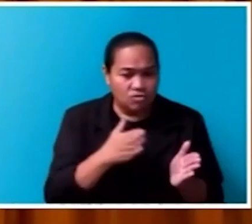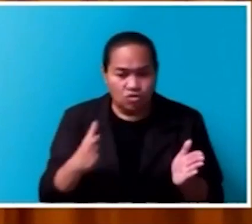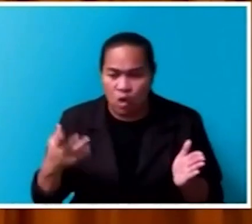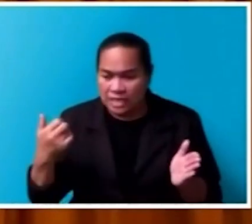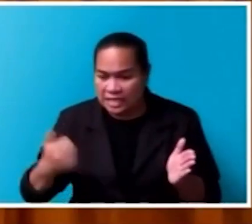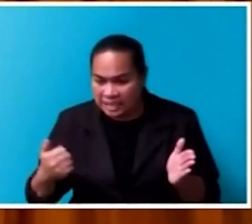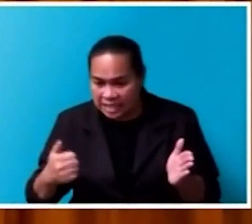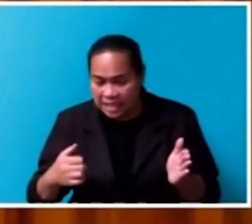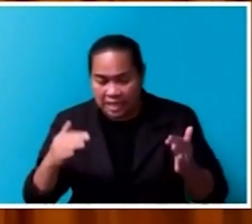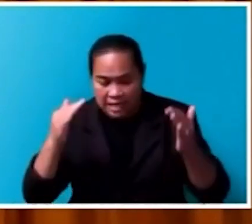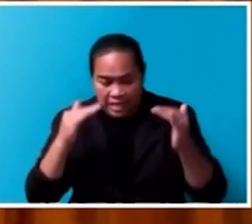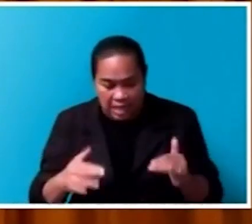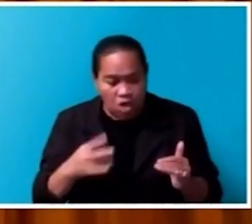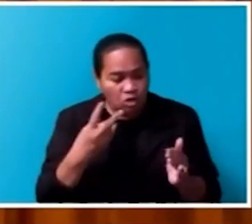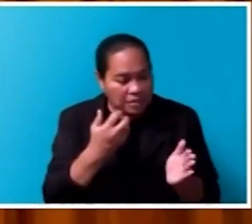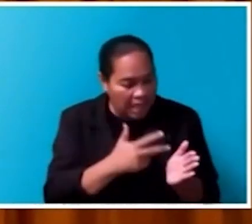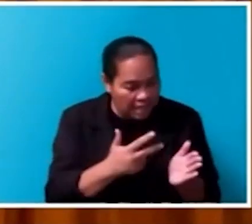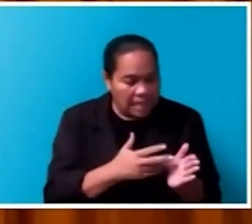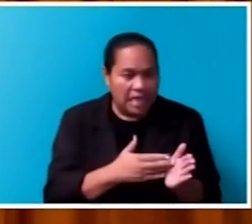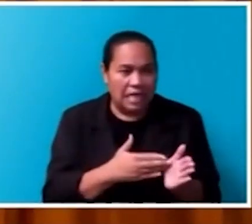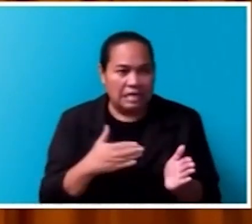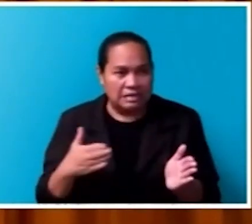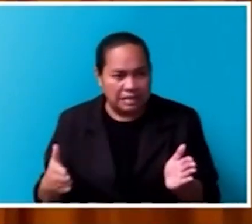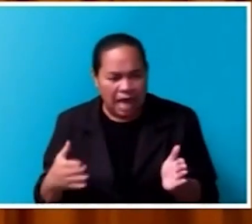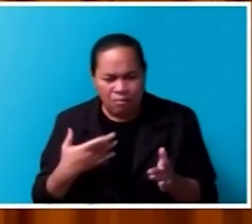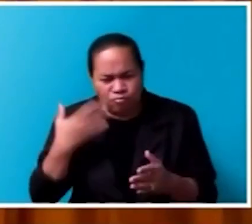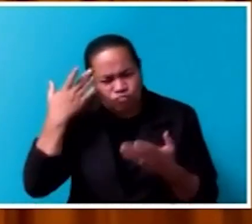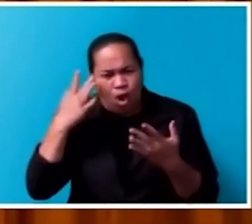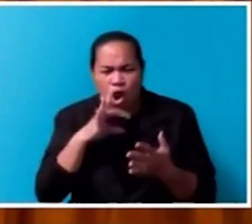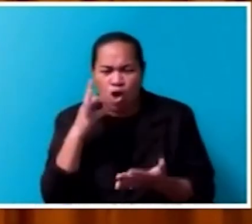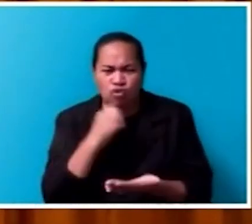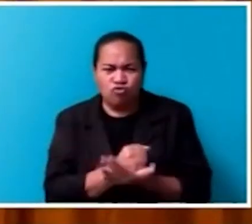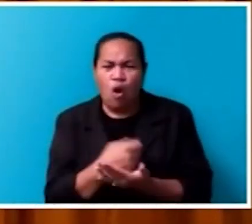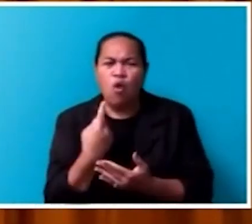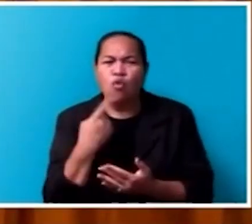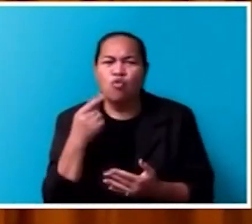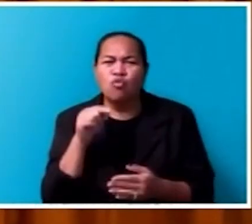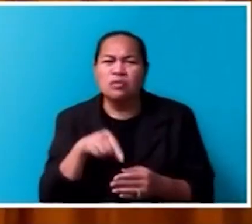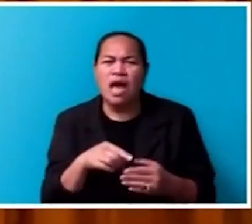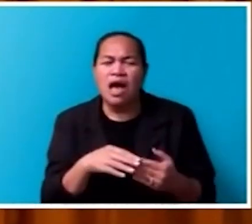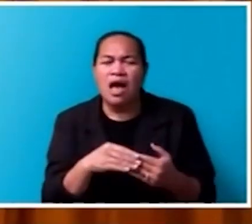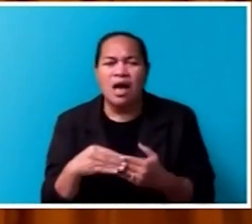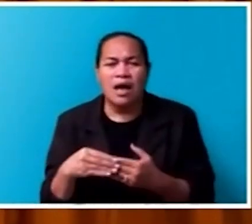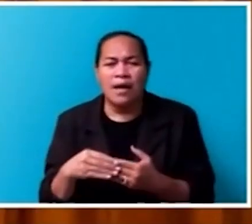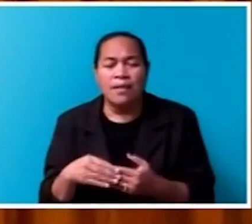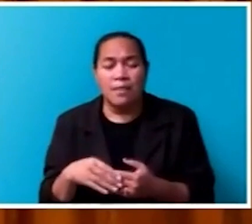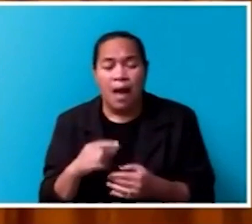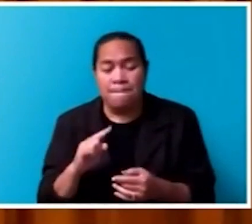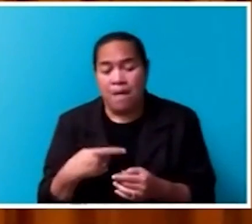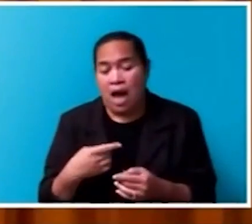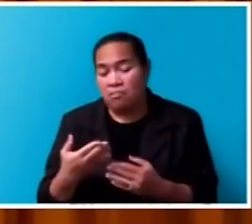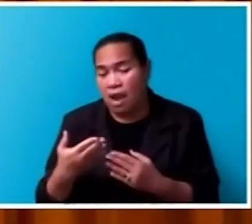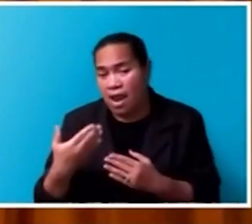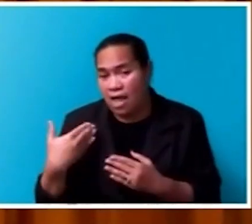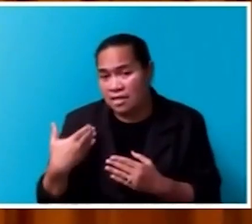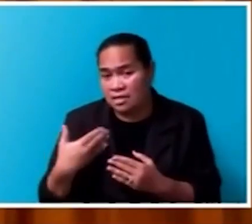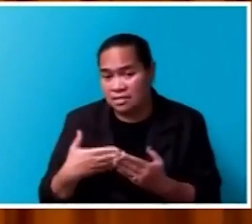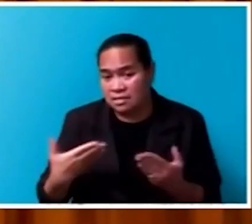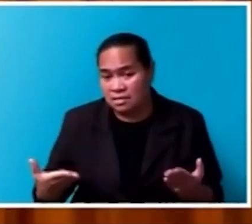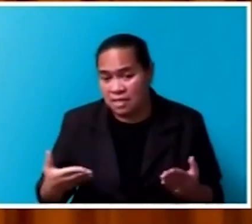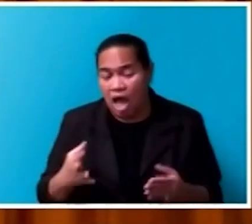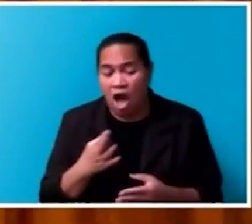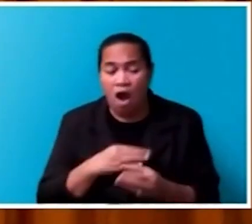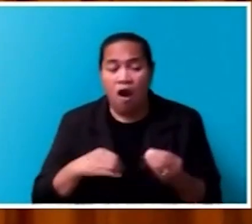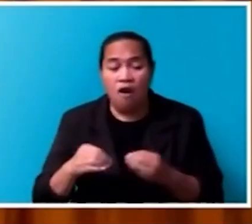to 2018, I'm not sure who was the minister then. According to the latest Office